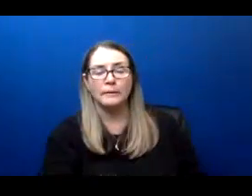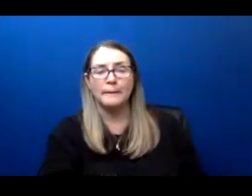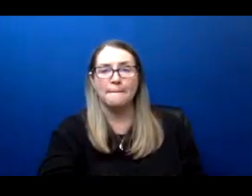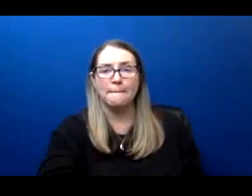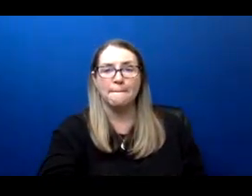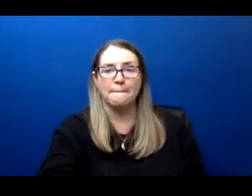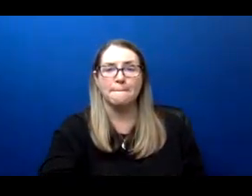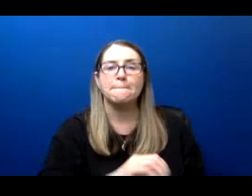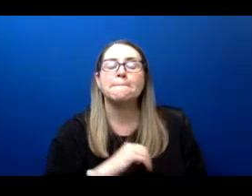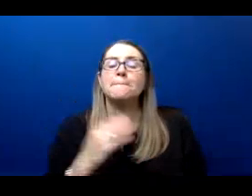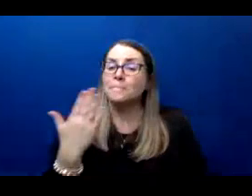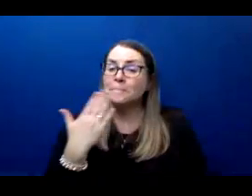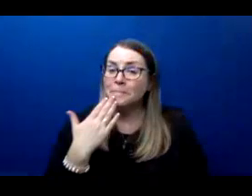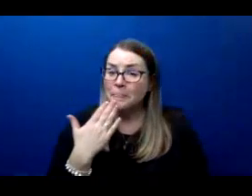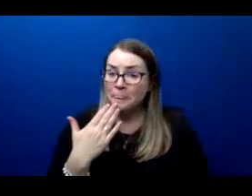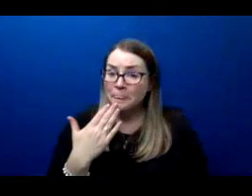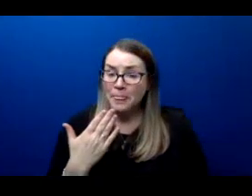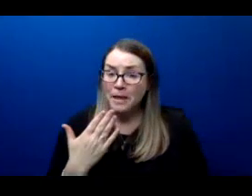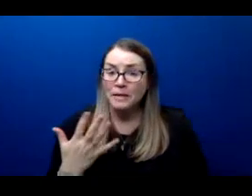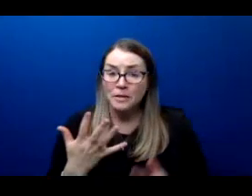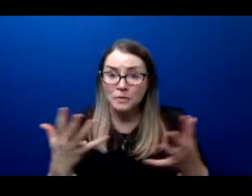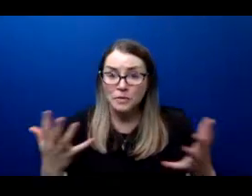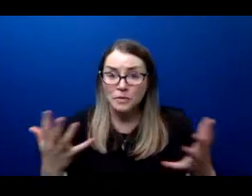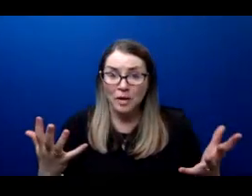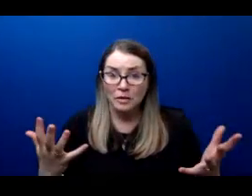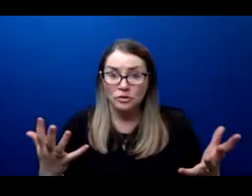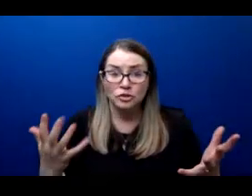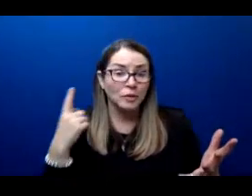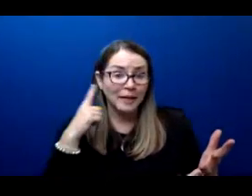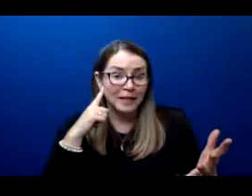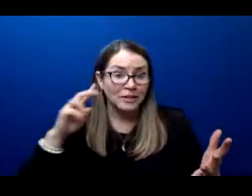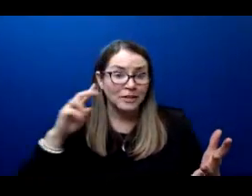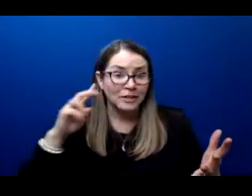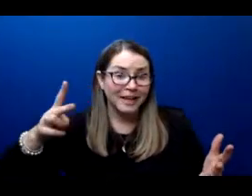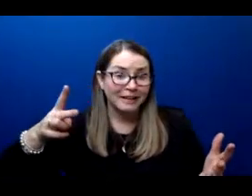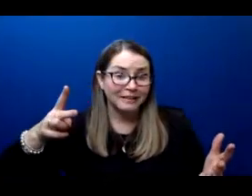Thank you so much, Reverend Dr. Deborah Whitlock-Lax. Do I hear a second?